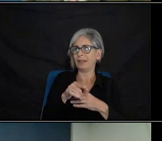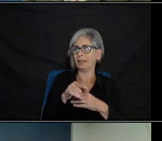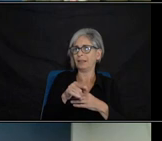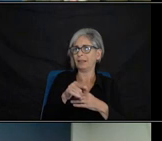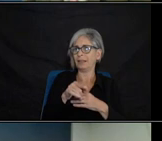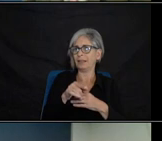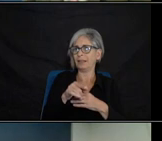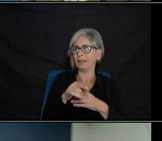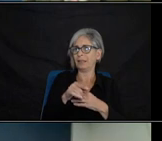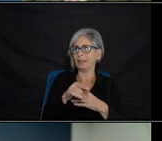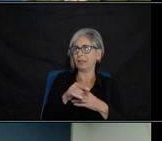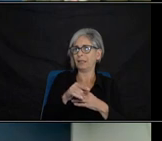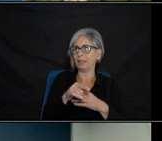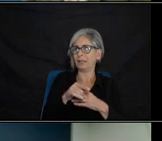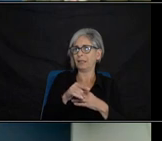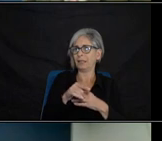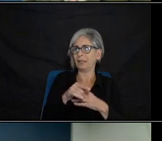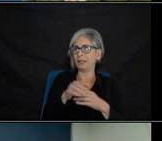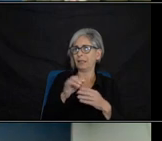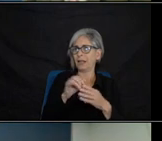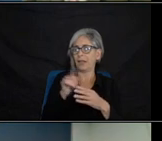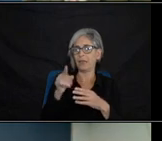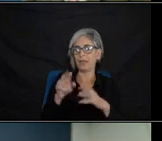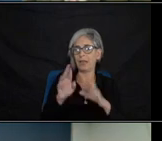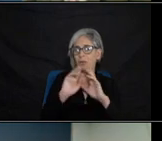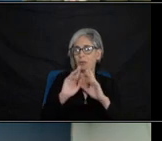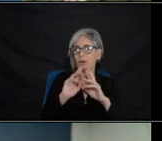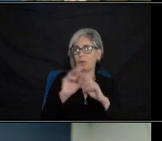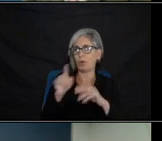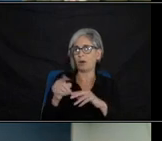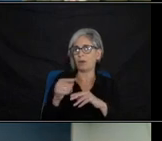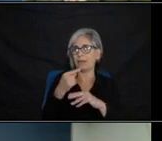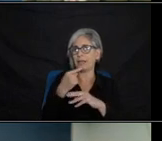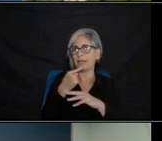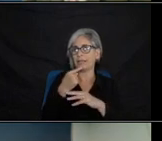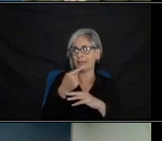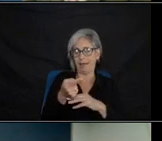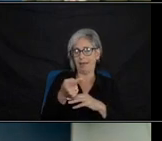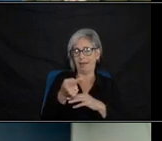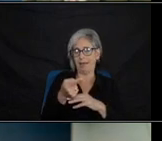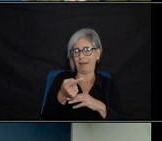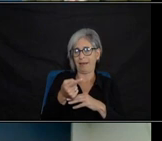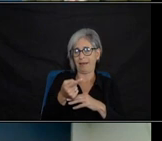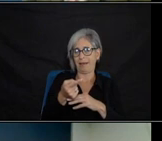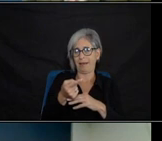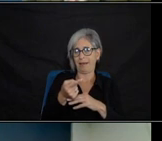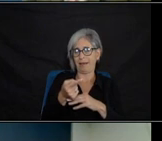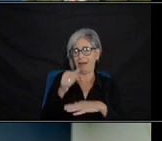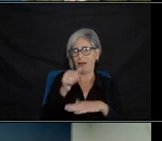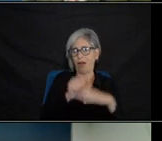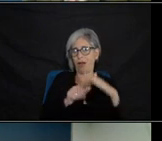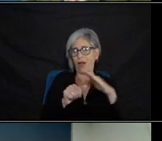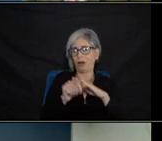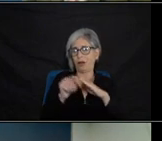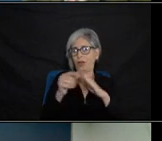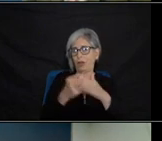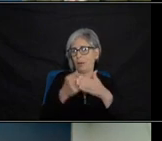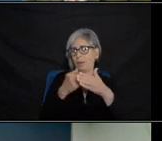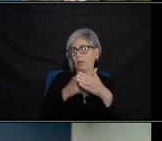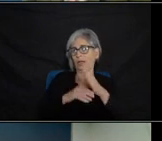erroneous citation in their report, they say that under the pre-development